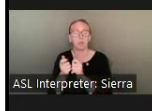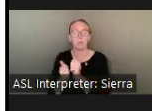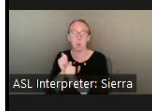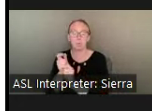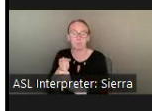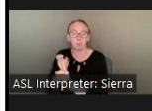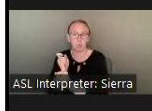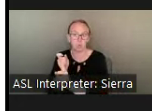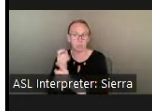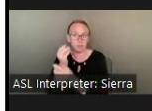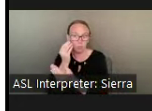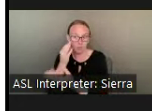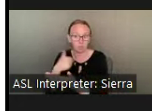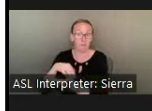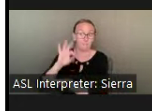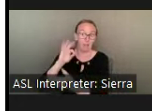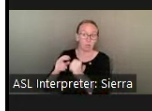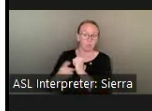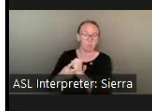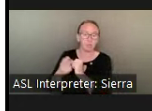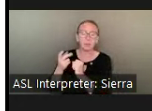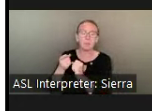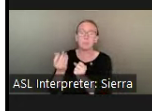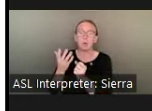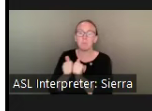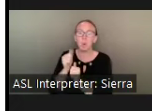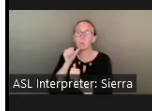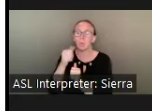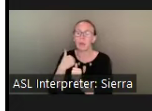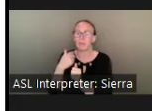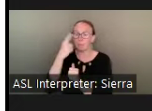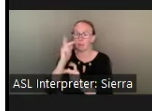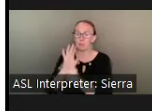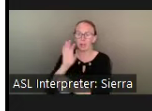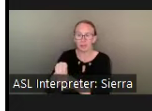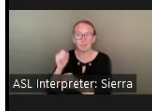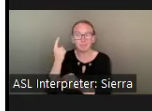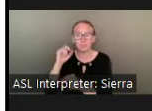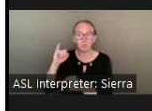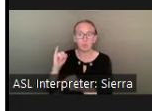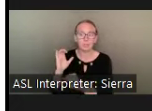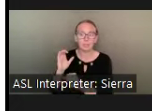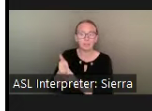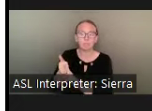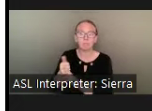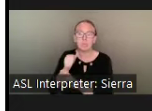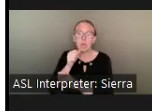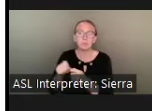that like doesn't really have like Black people in it, but Castle wasn't particularly interested in